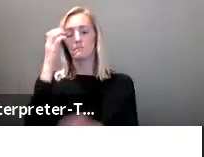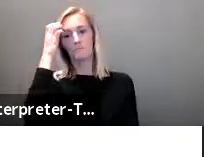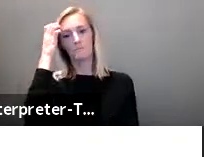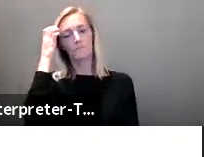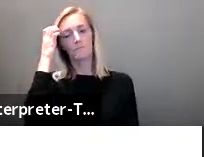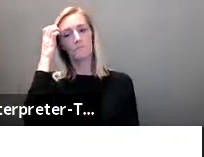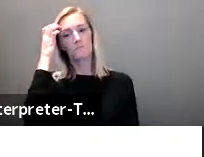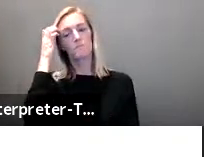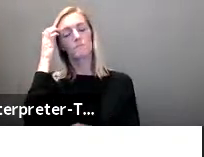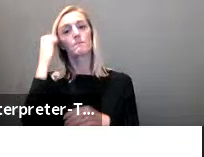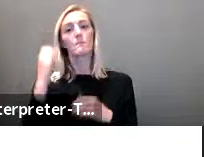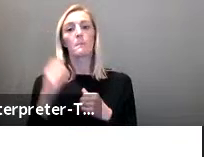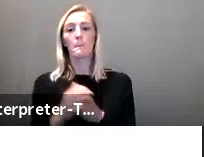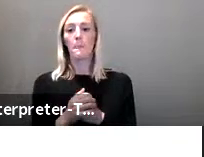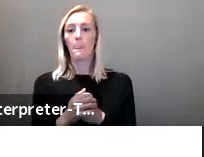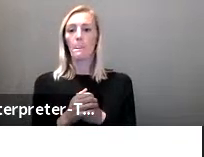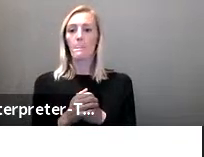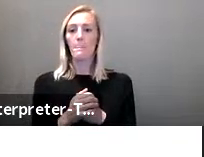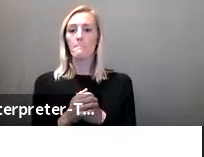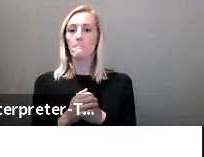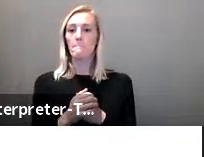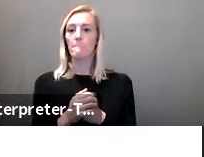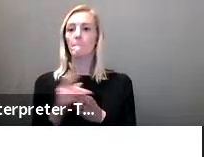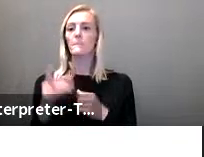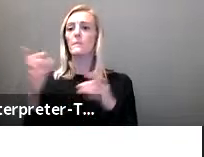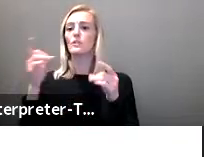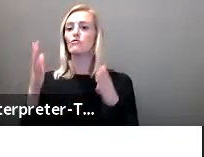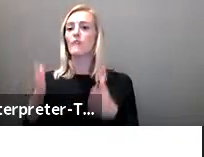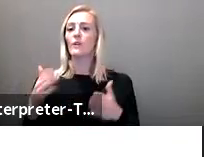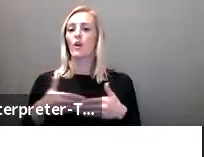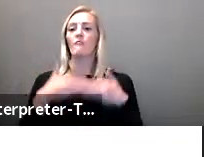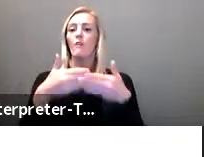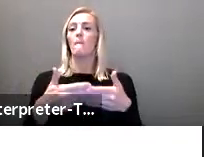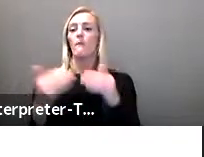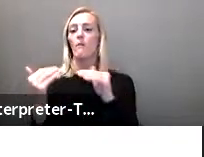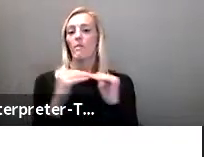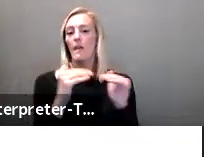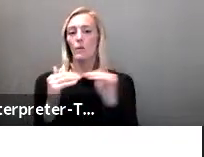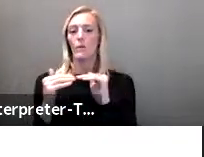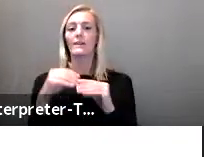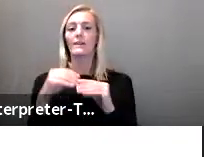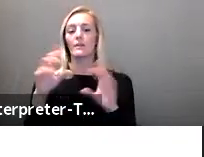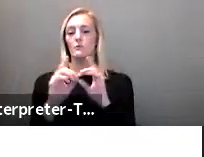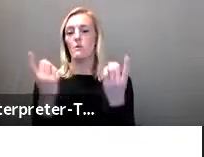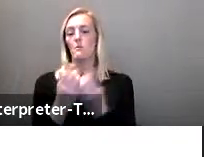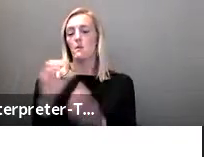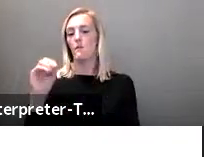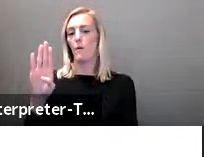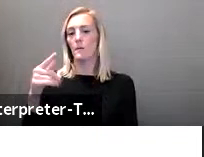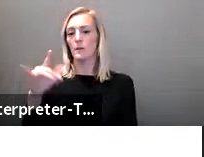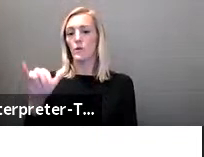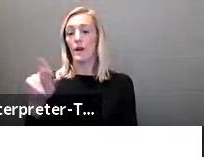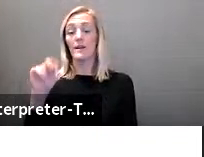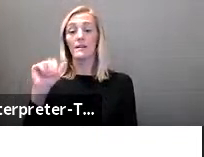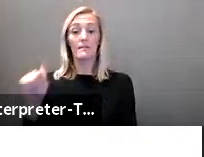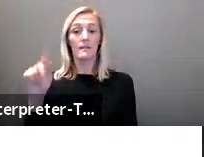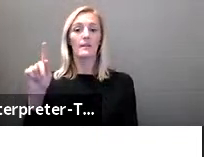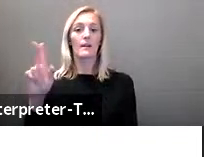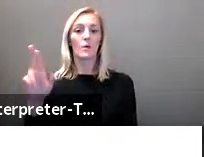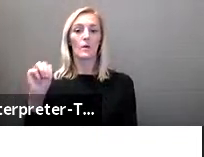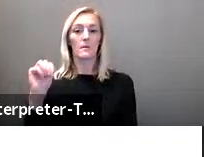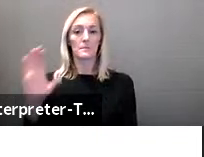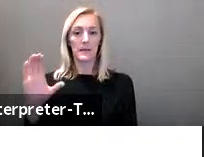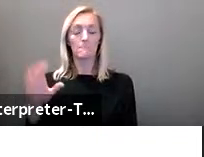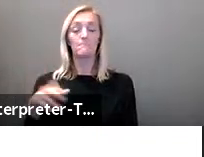Director of the Birth Equity in the Department of OBGYN at KUMC. And then after